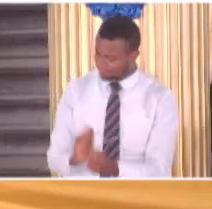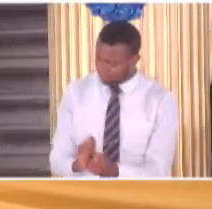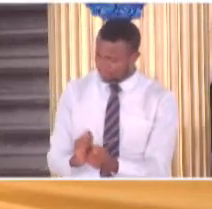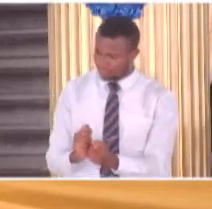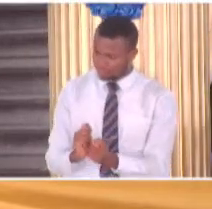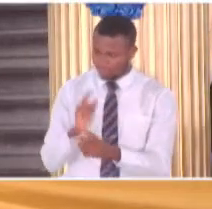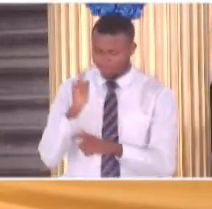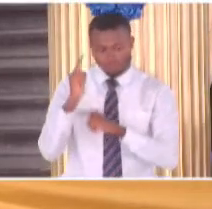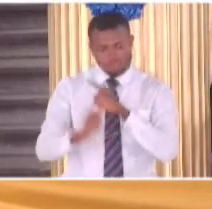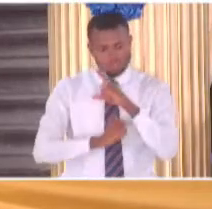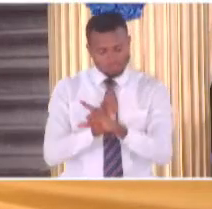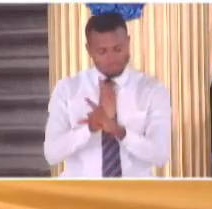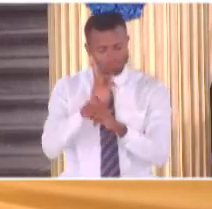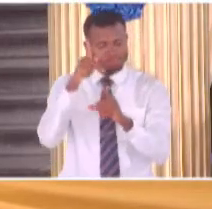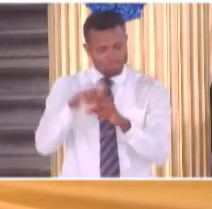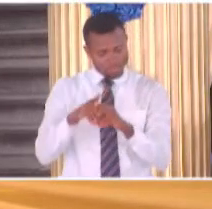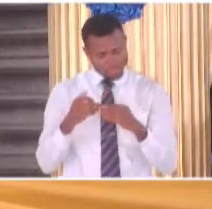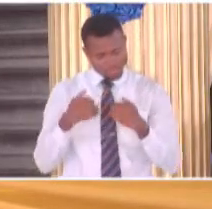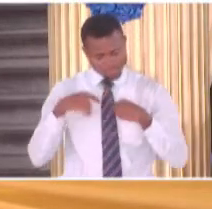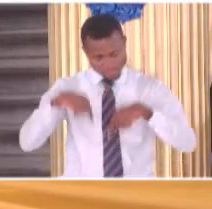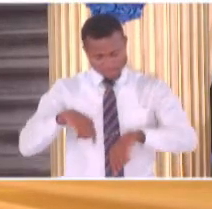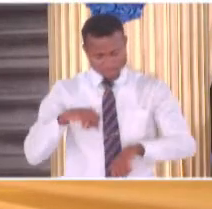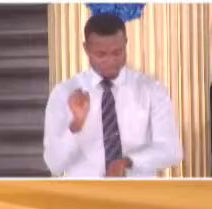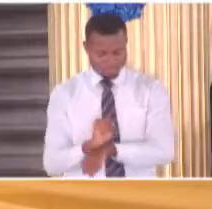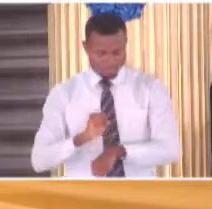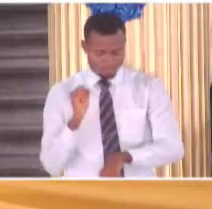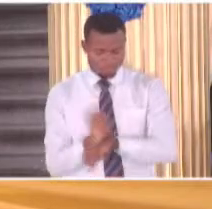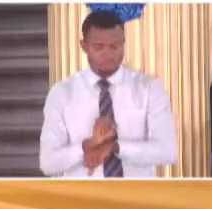global partners have in our work.